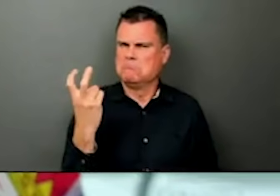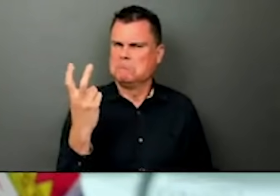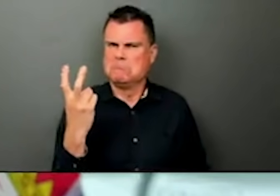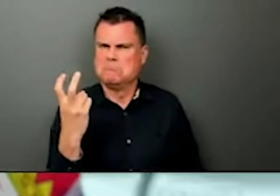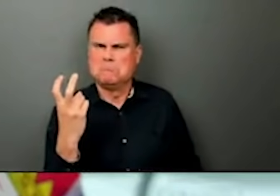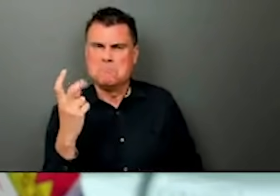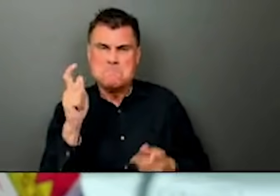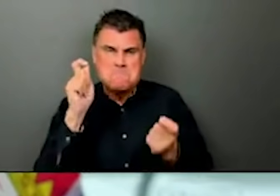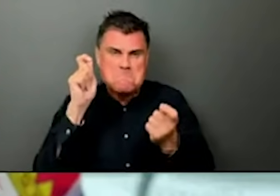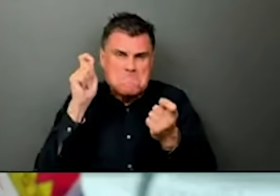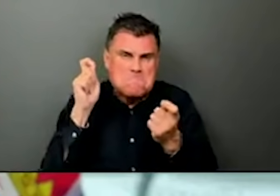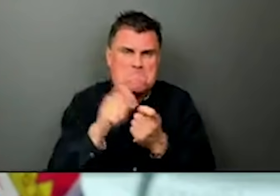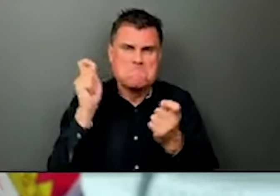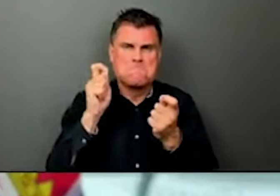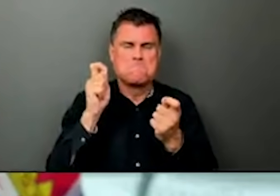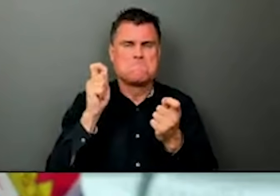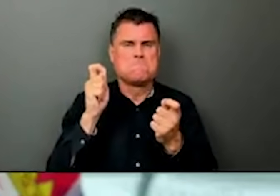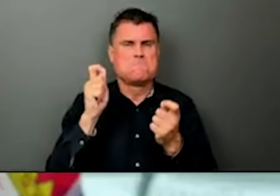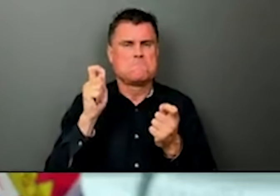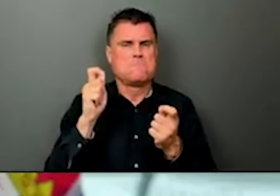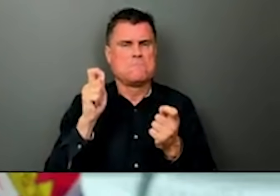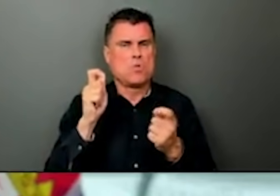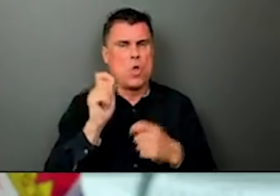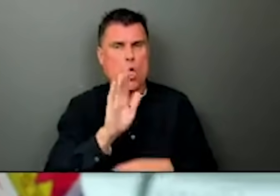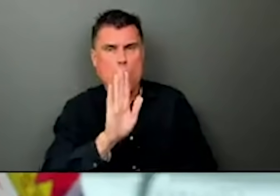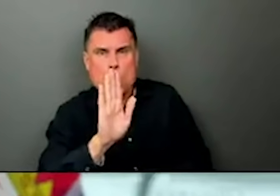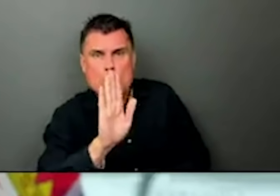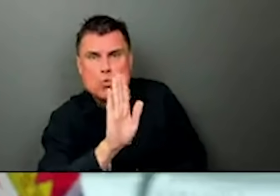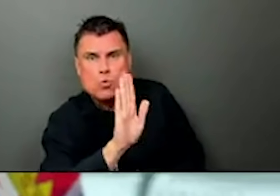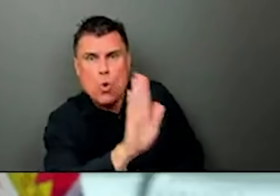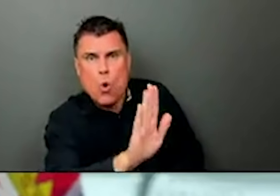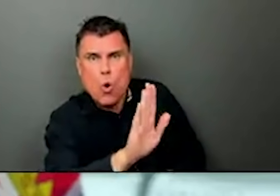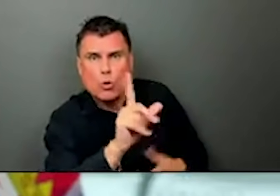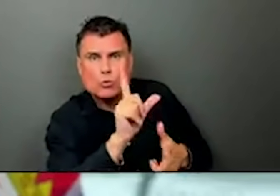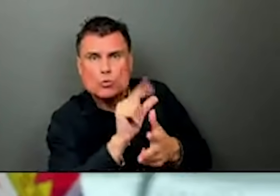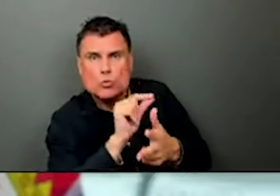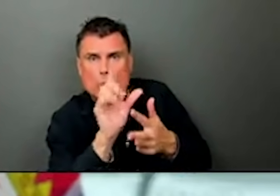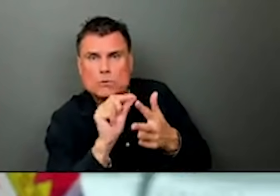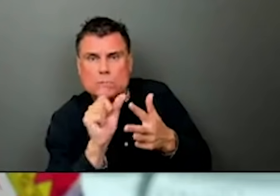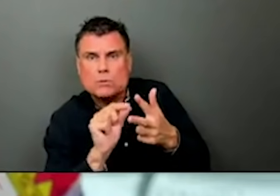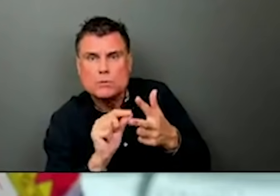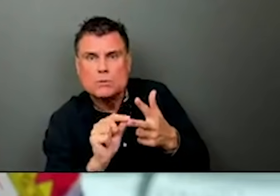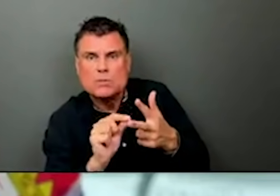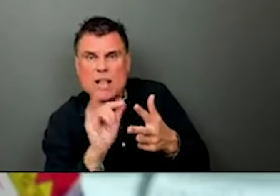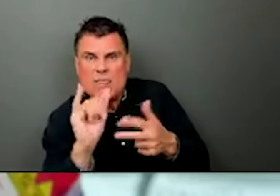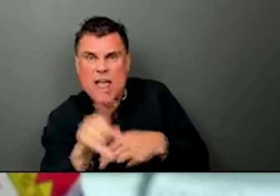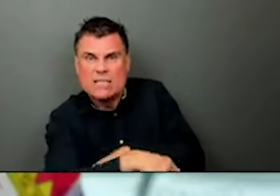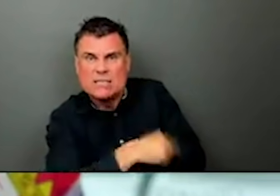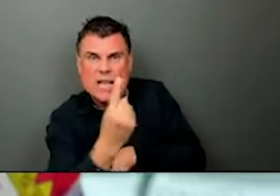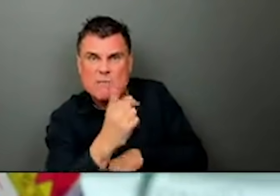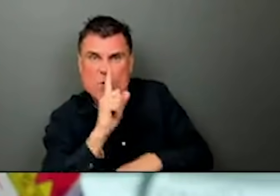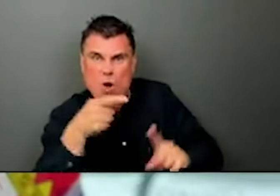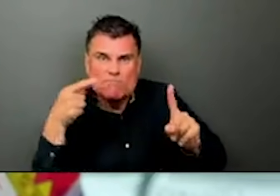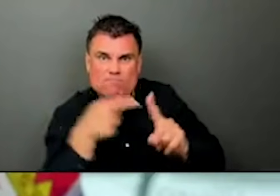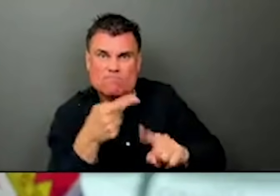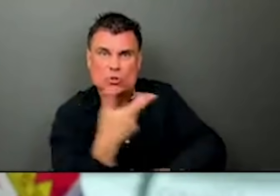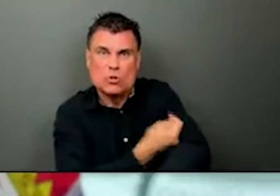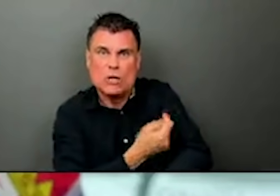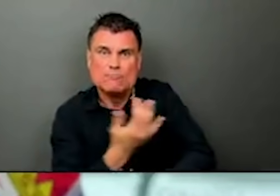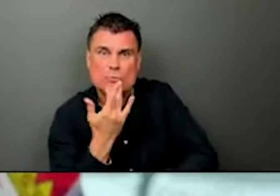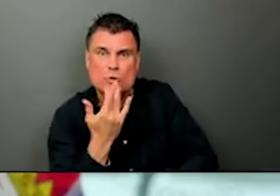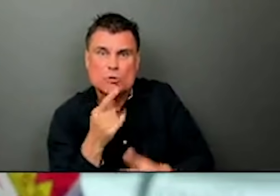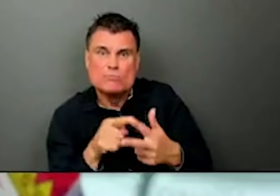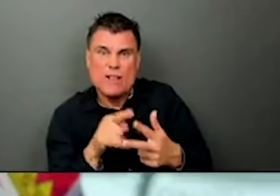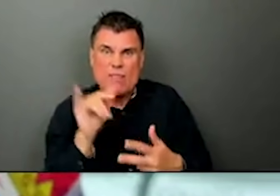to people. We are informing people about when groups of individuals will